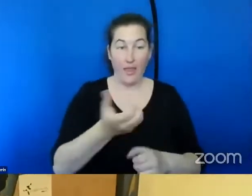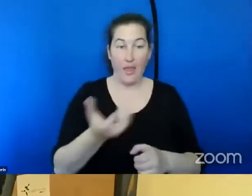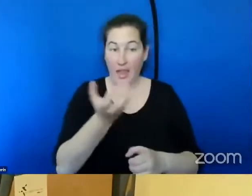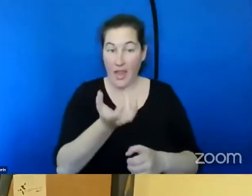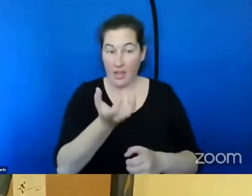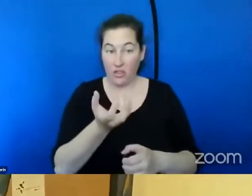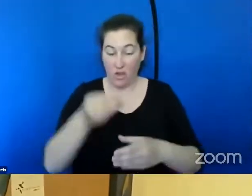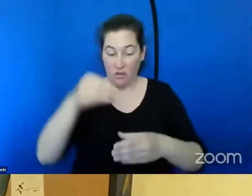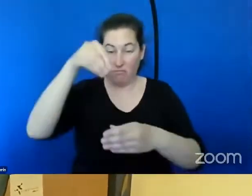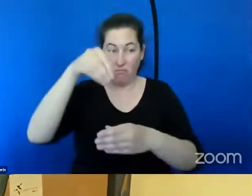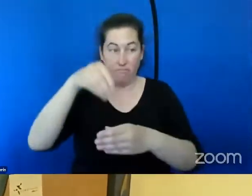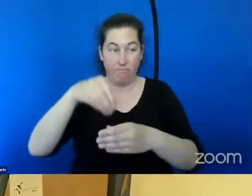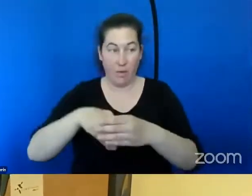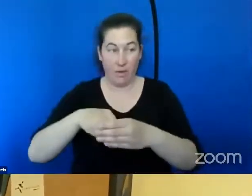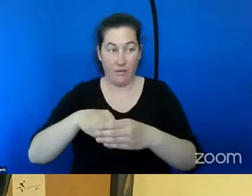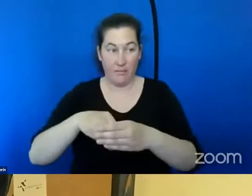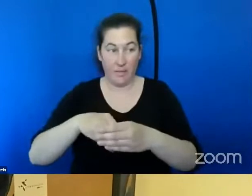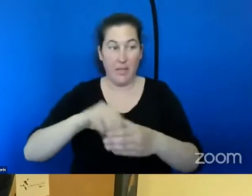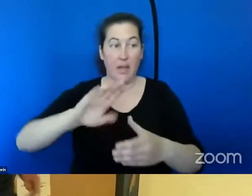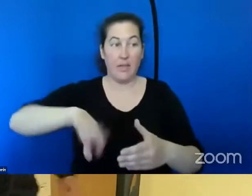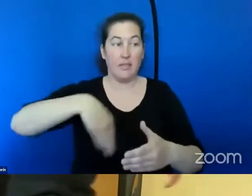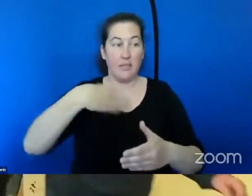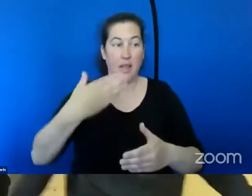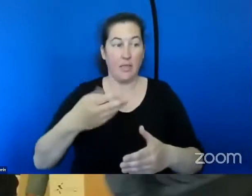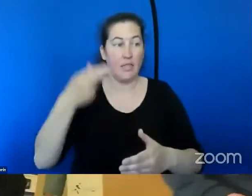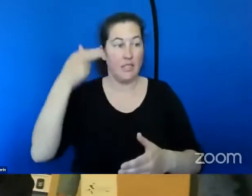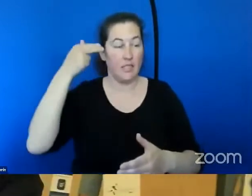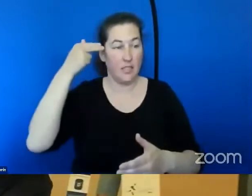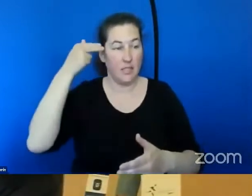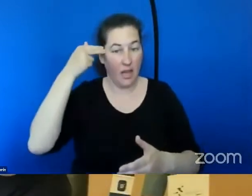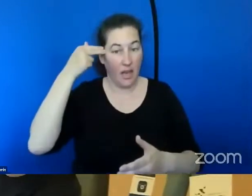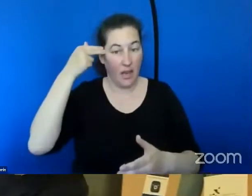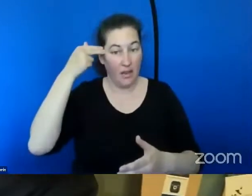doesn't knock the marble off the table. Right.